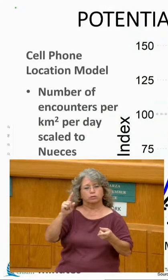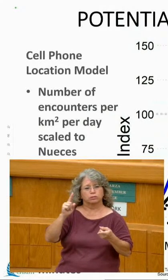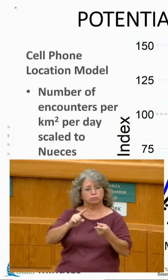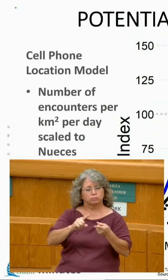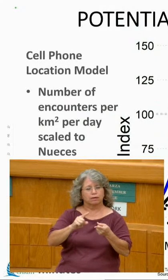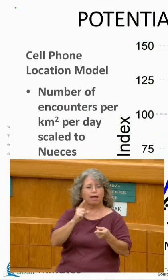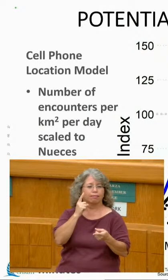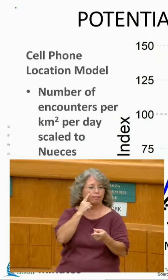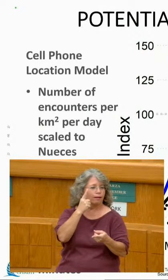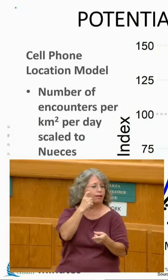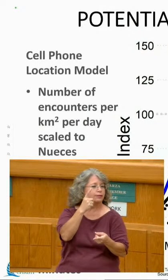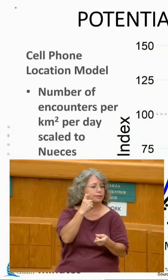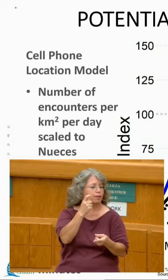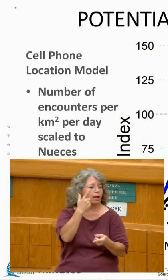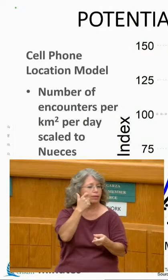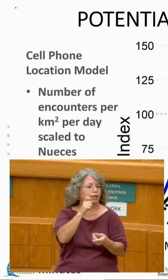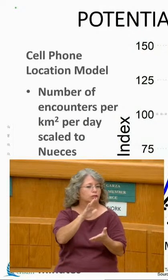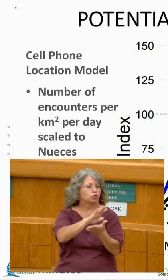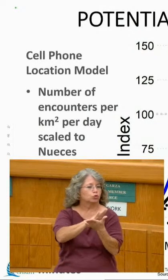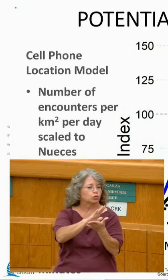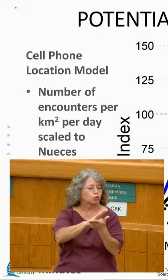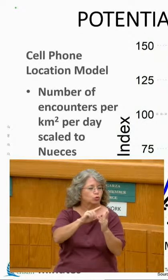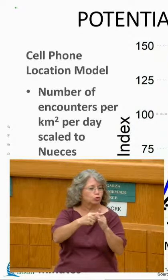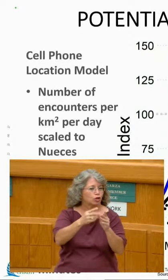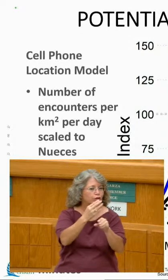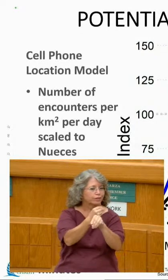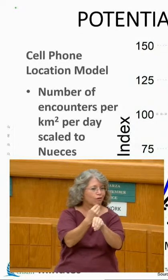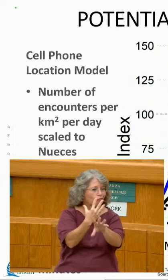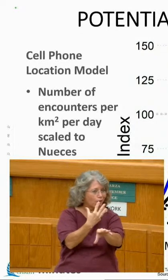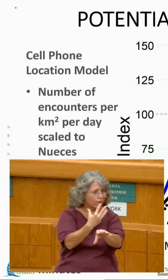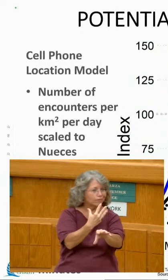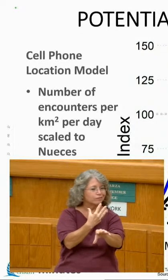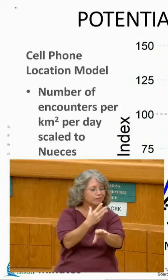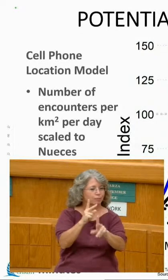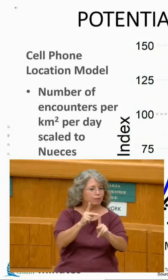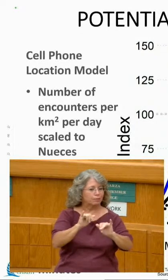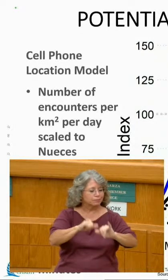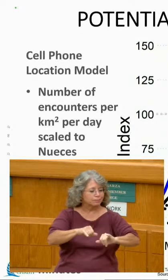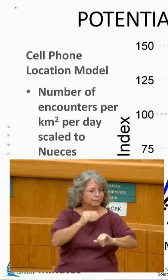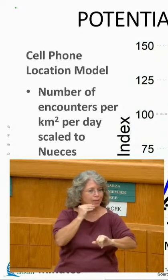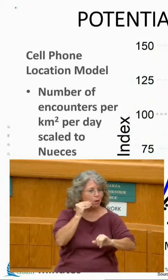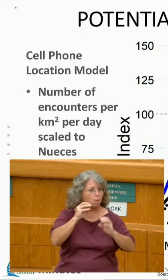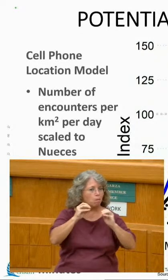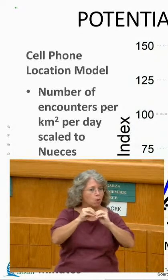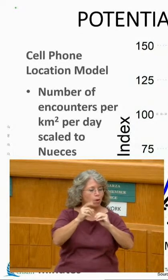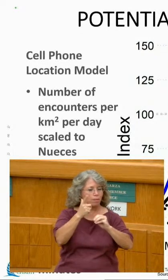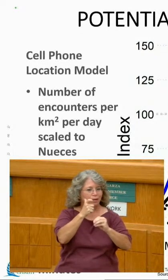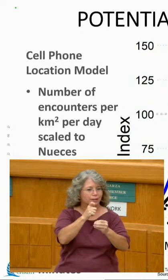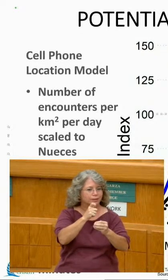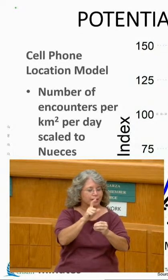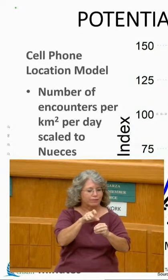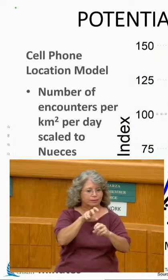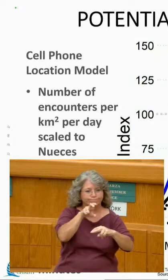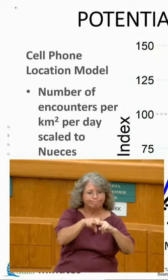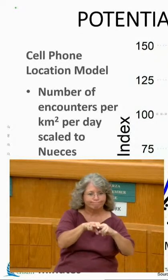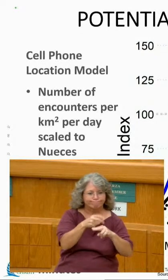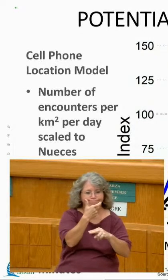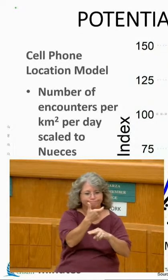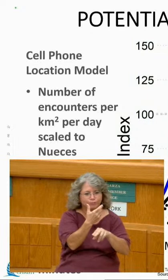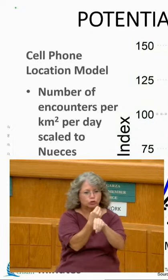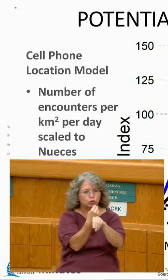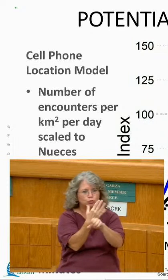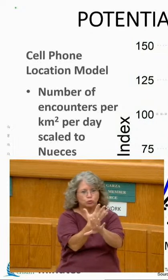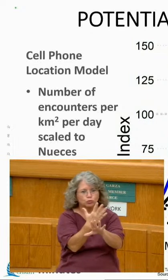schooling that began around that time. It may also be the decline in travel that occurred